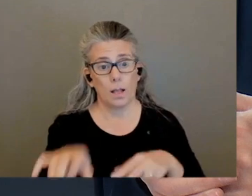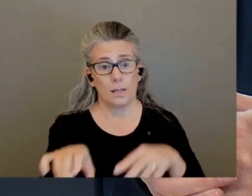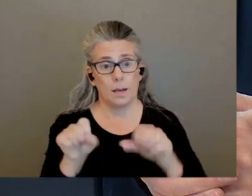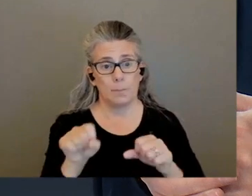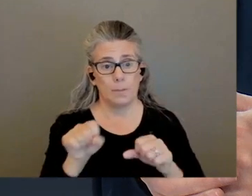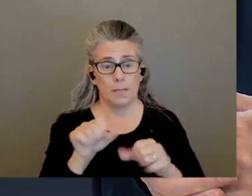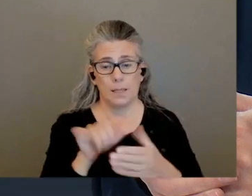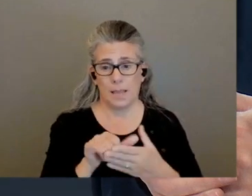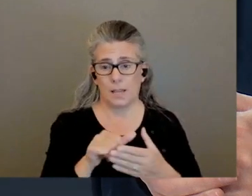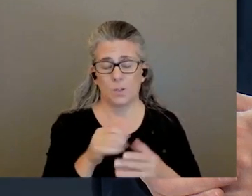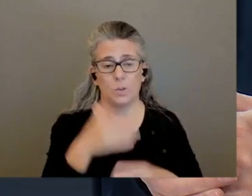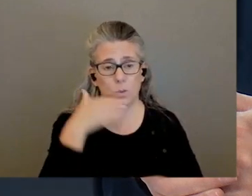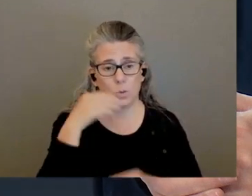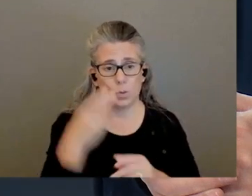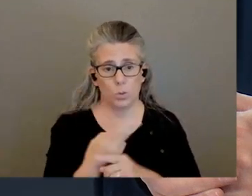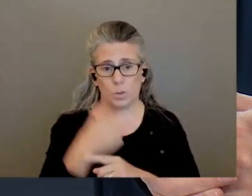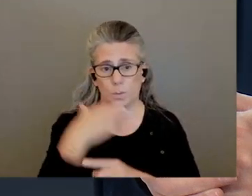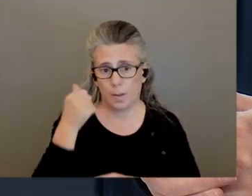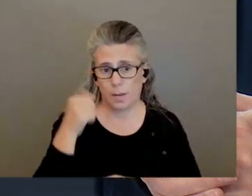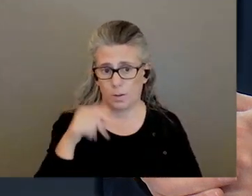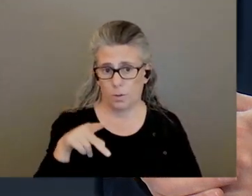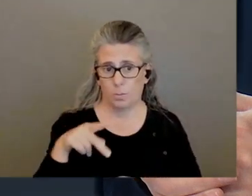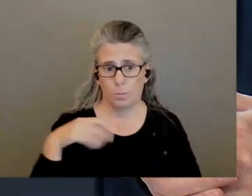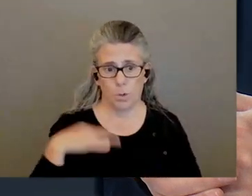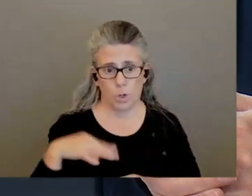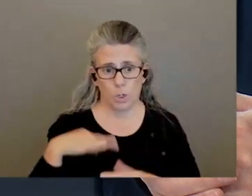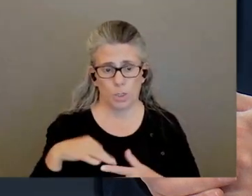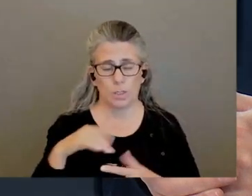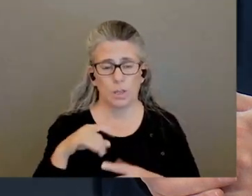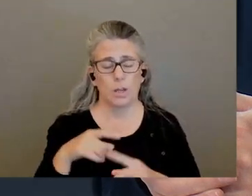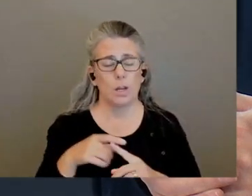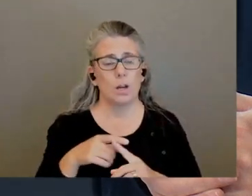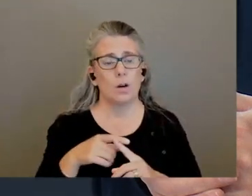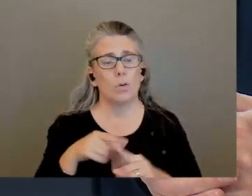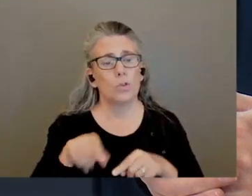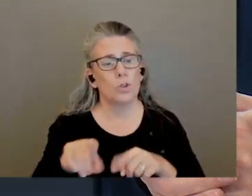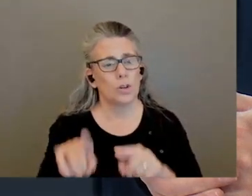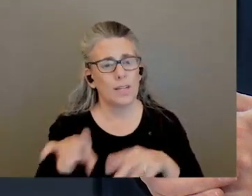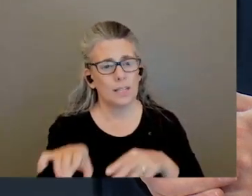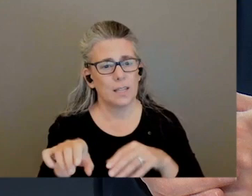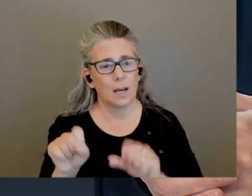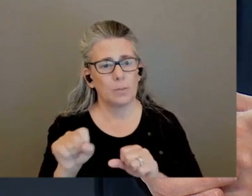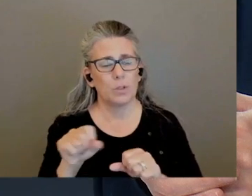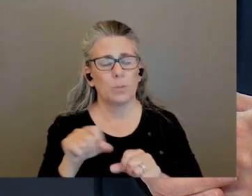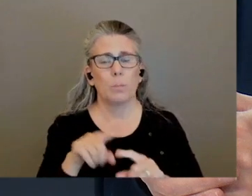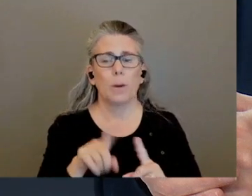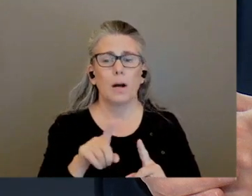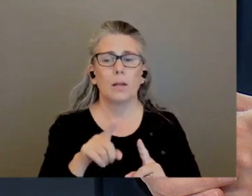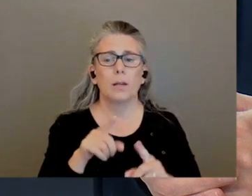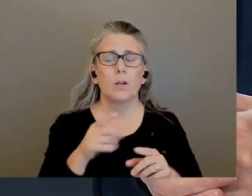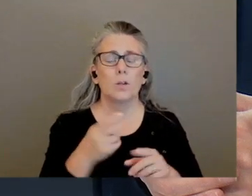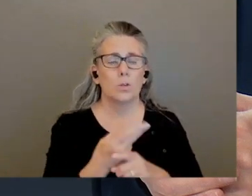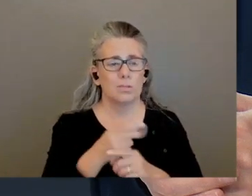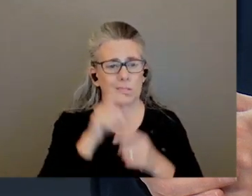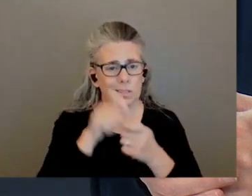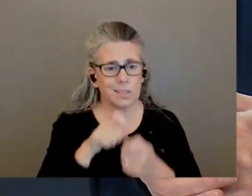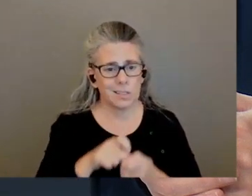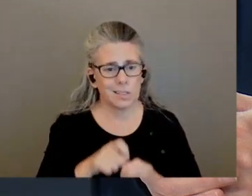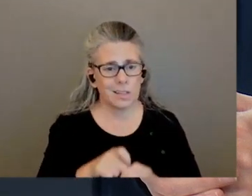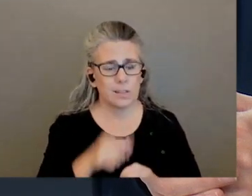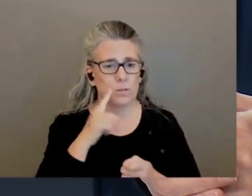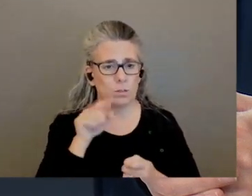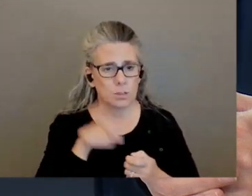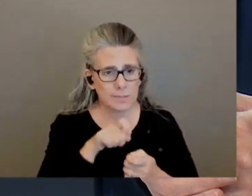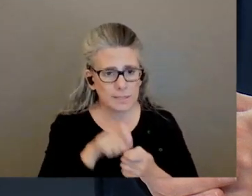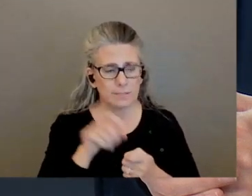the processor itself, but they took the time to dig a little bit into the performance details of their application and took